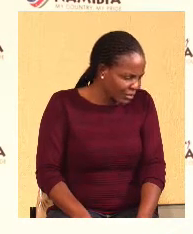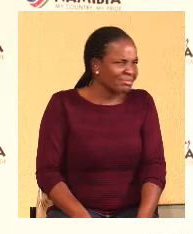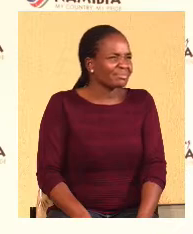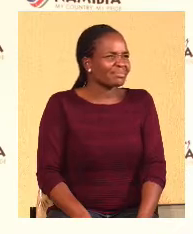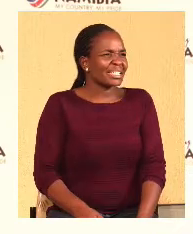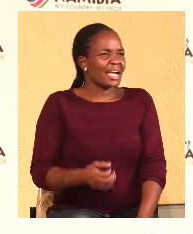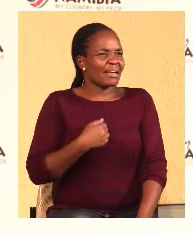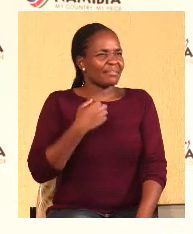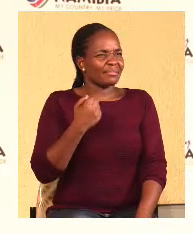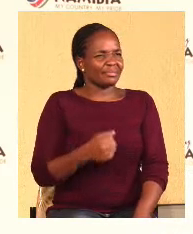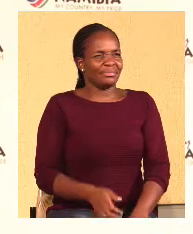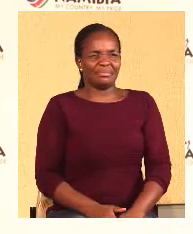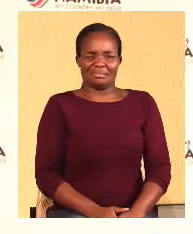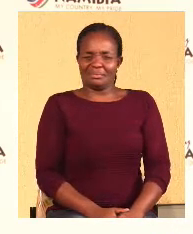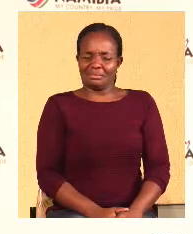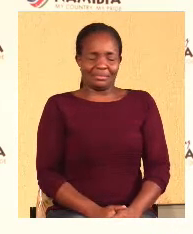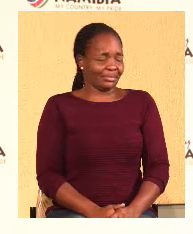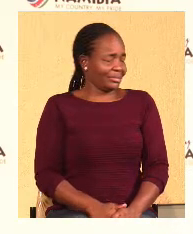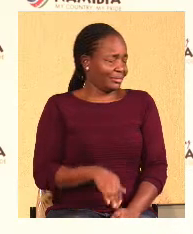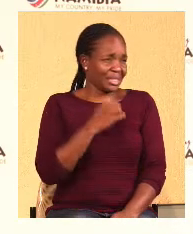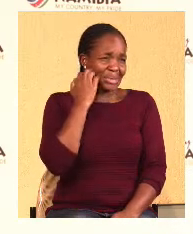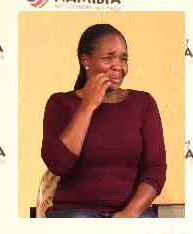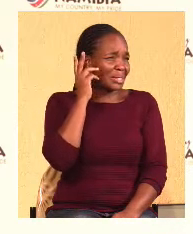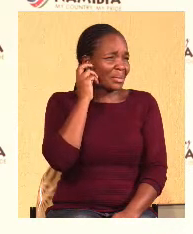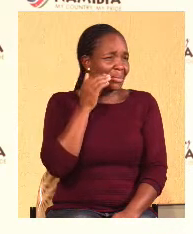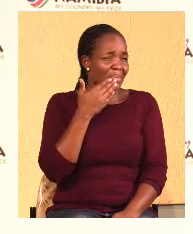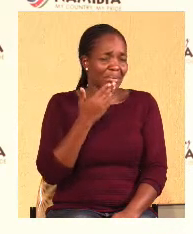question, and maybe one question to run.